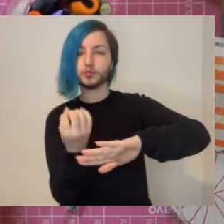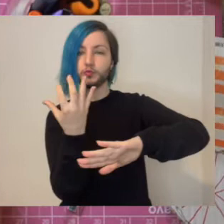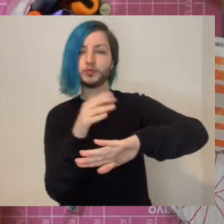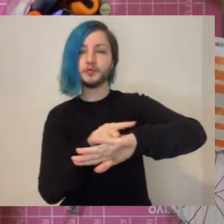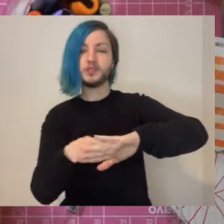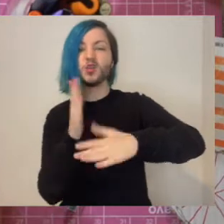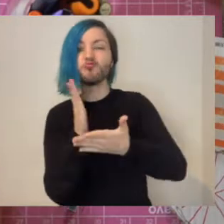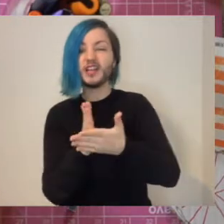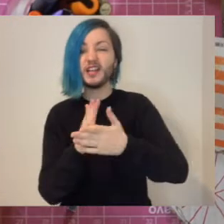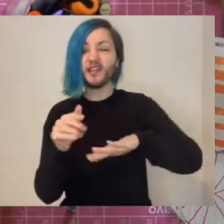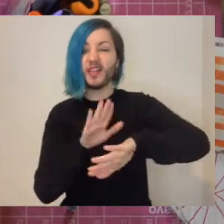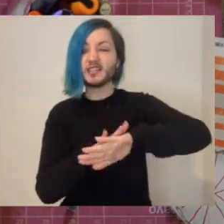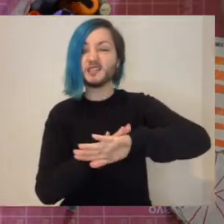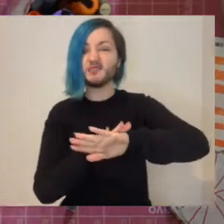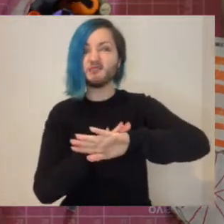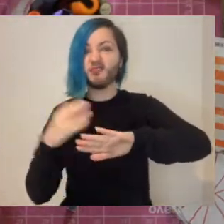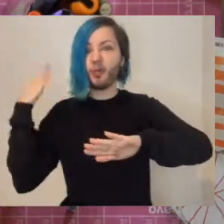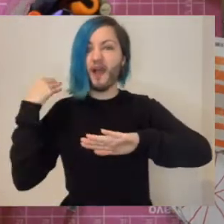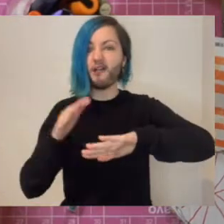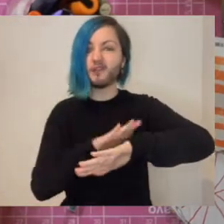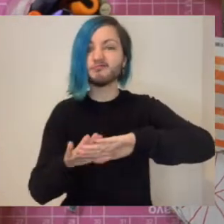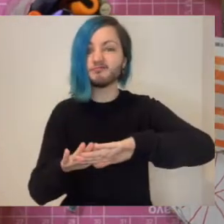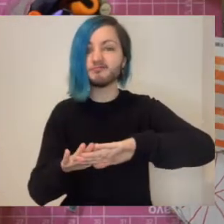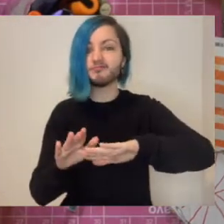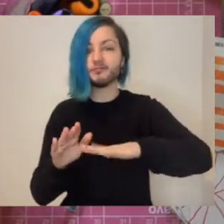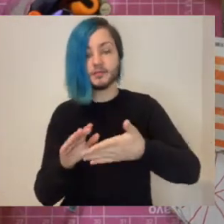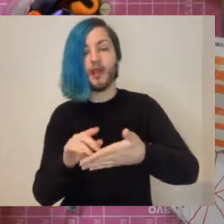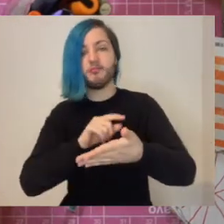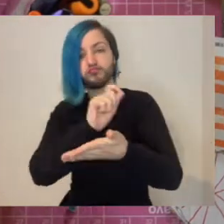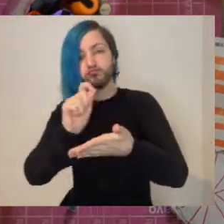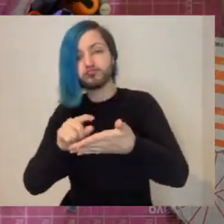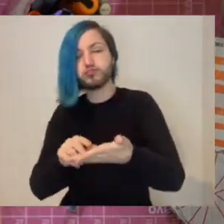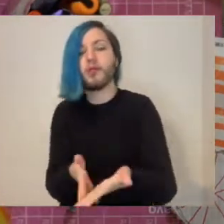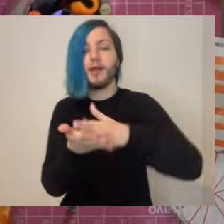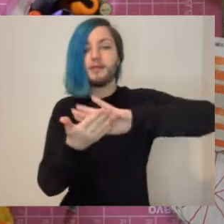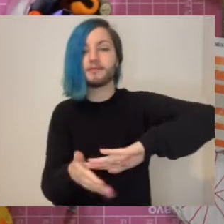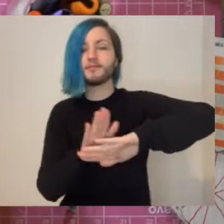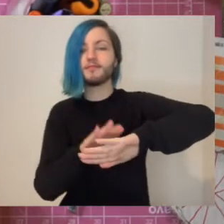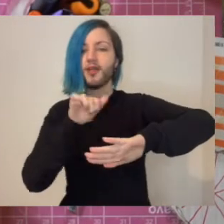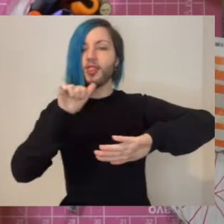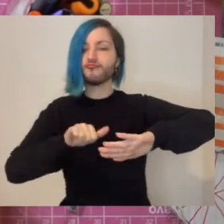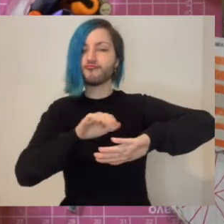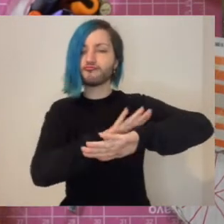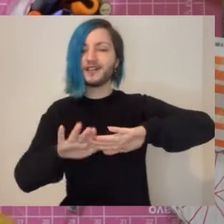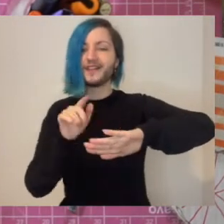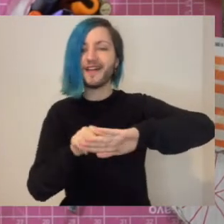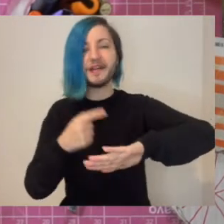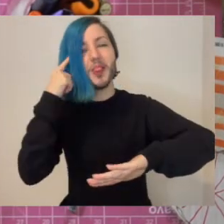the back, because it was all actually scribbled on that side, but then it was the back that I thought was